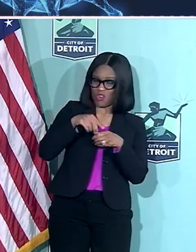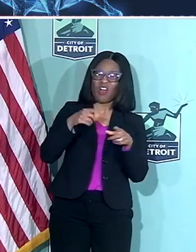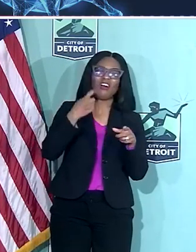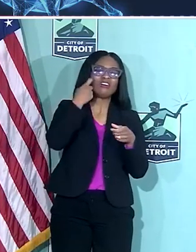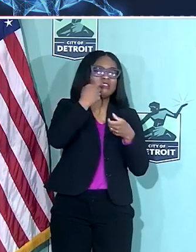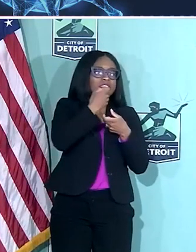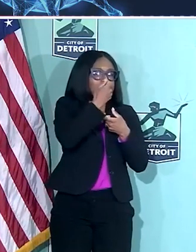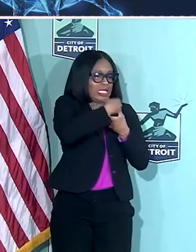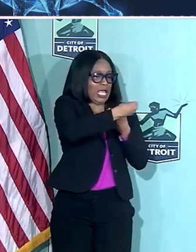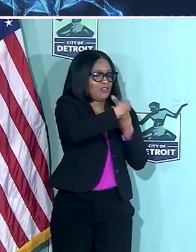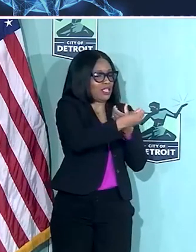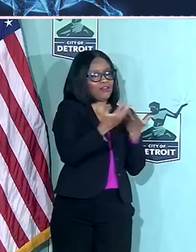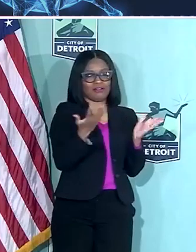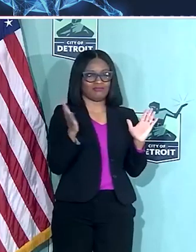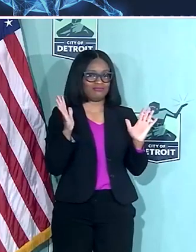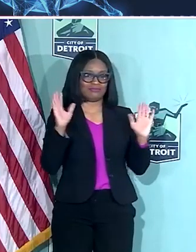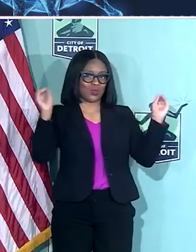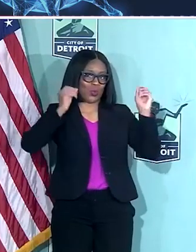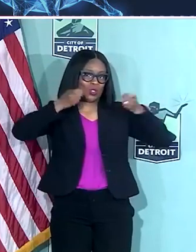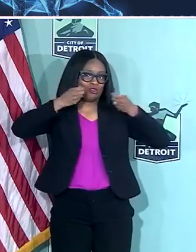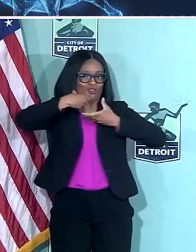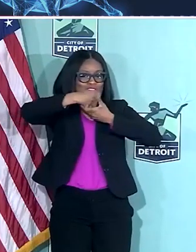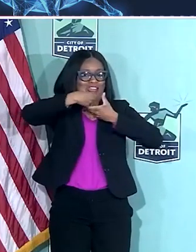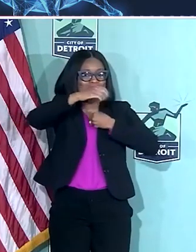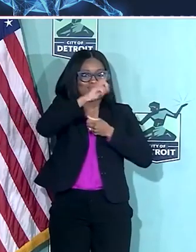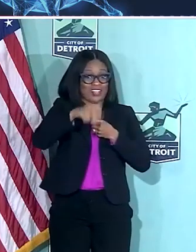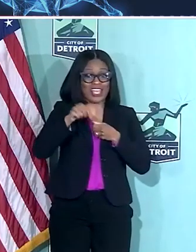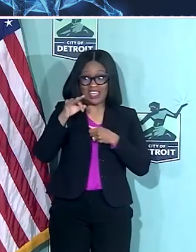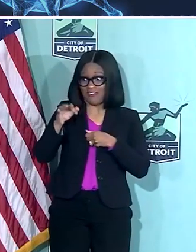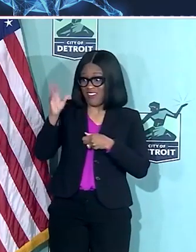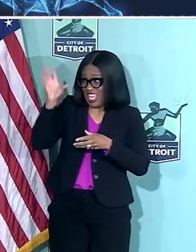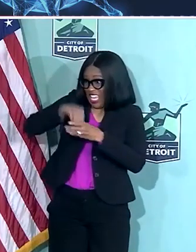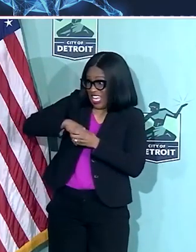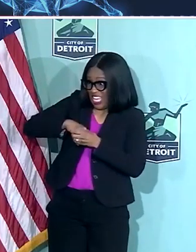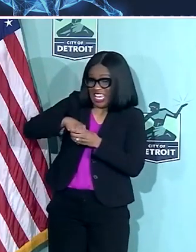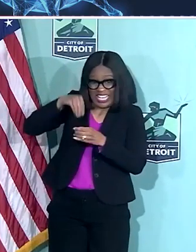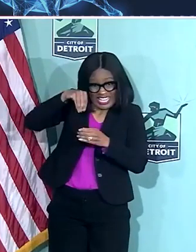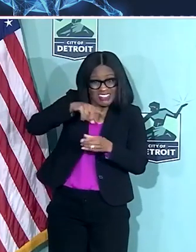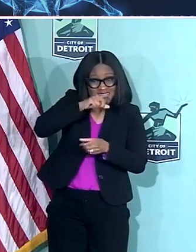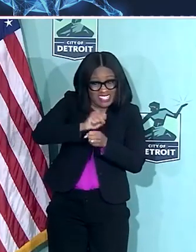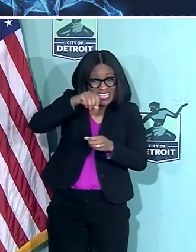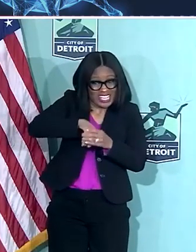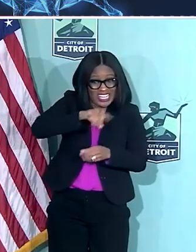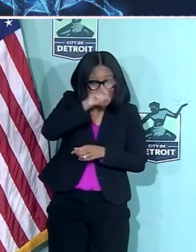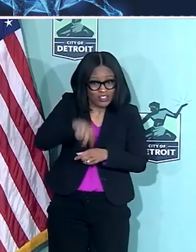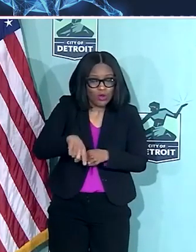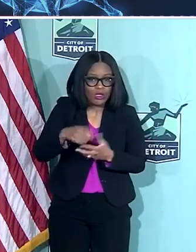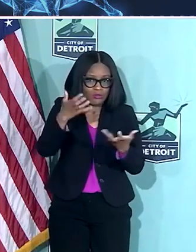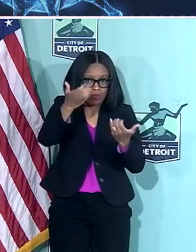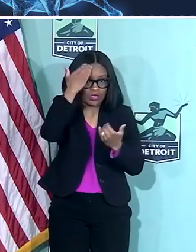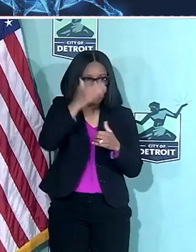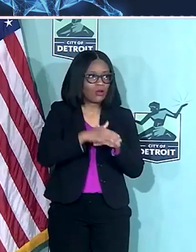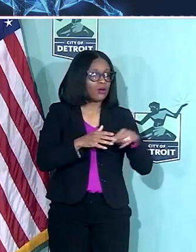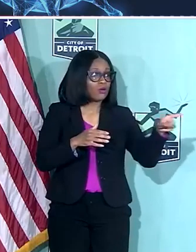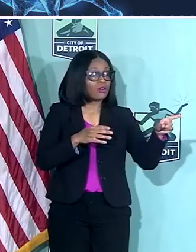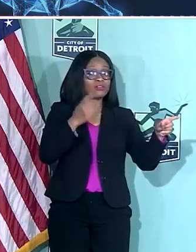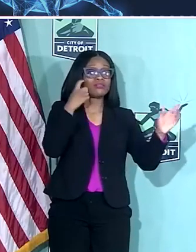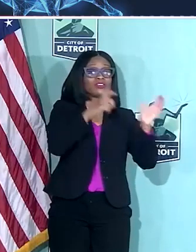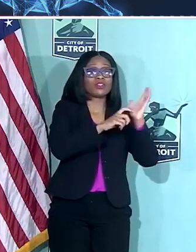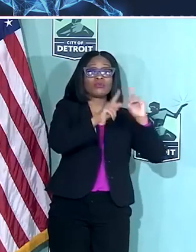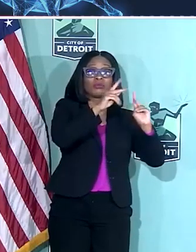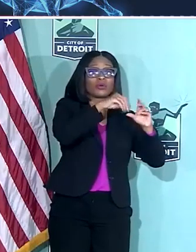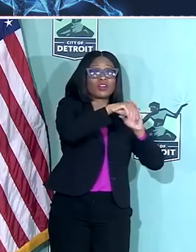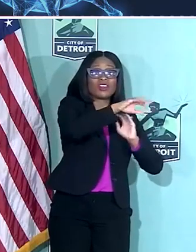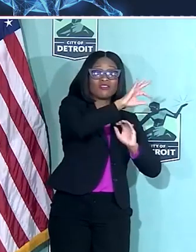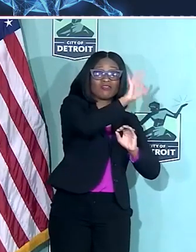Yeah. But we don't have jurisdiction outside the city, but if it happens in the city, I want to know it, because we will go in and deal with that business. Because, I mean, we've seen it in Flint where people have been hurt